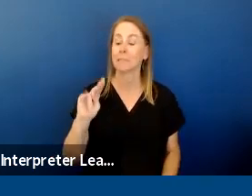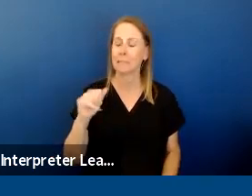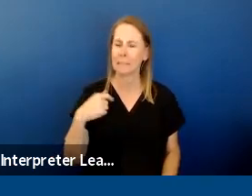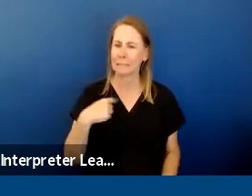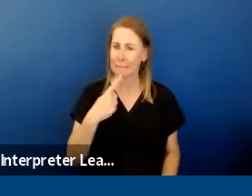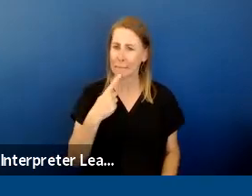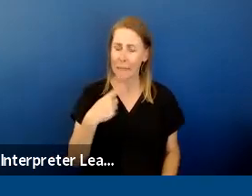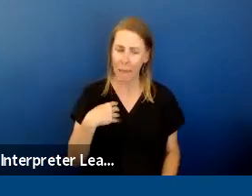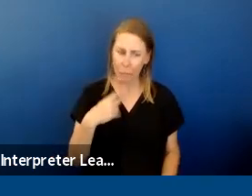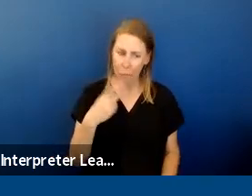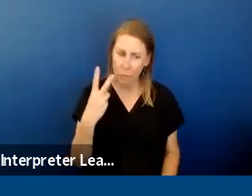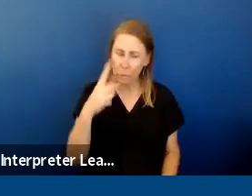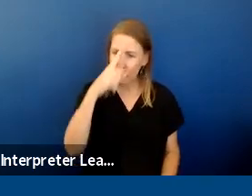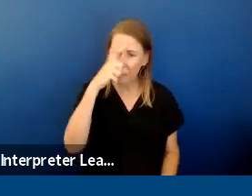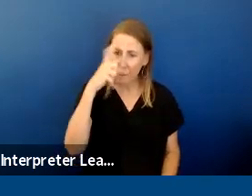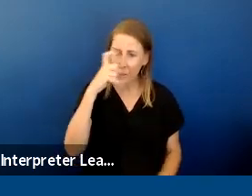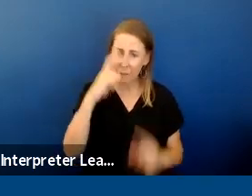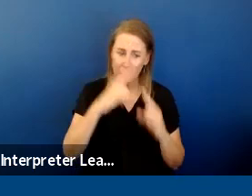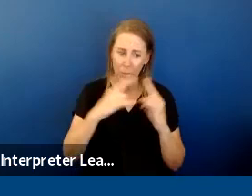question.